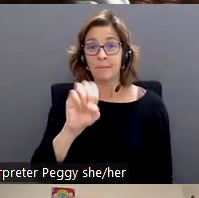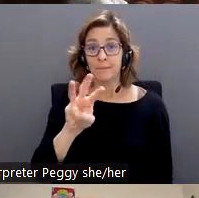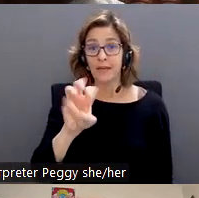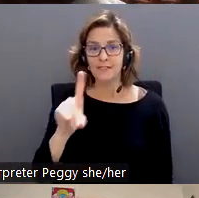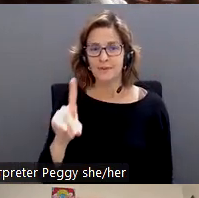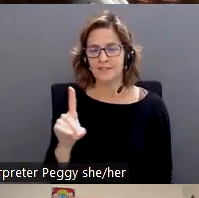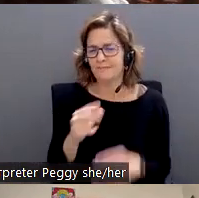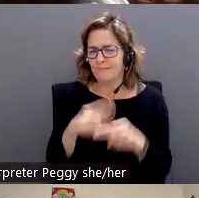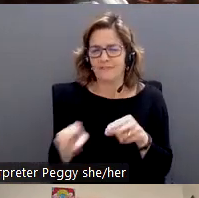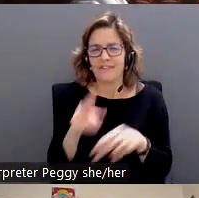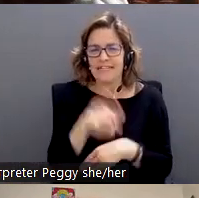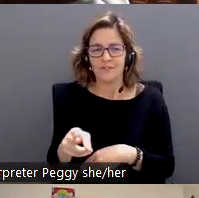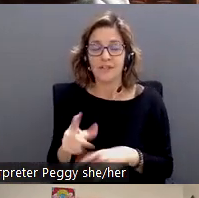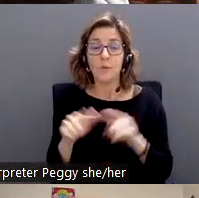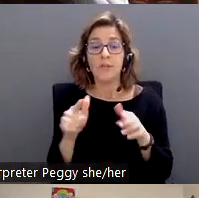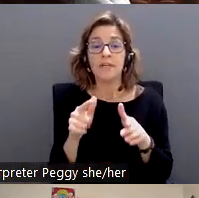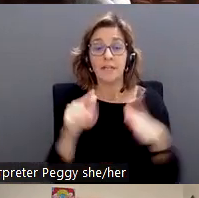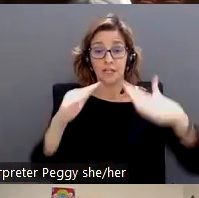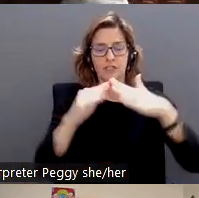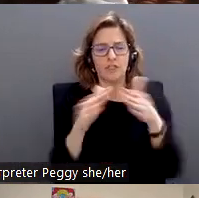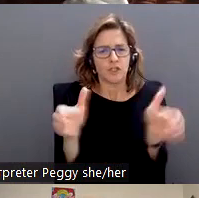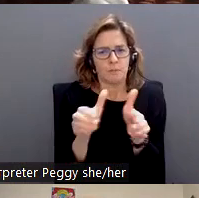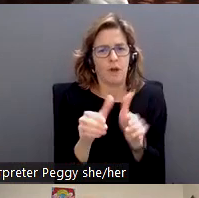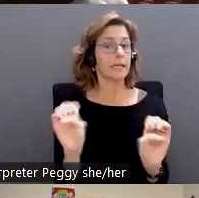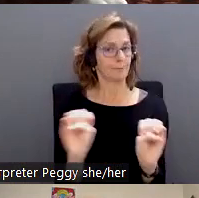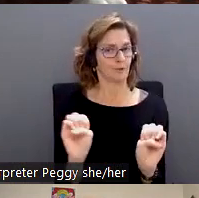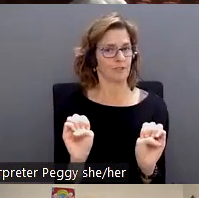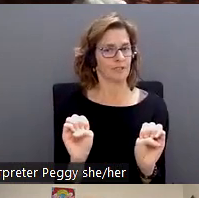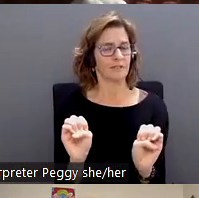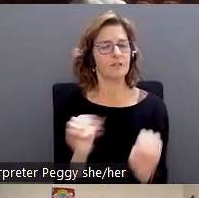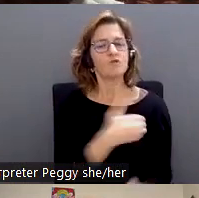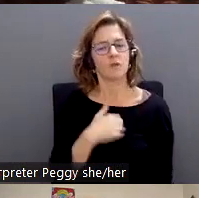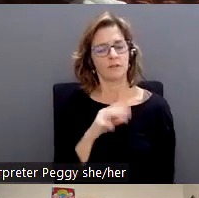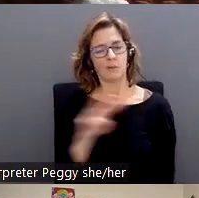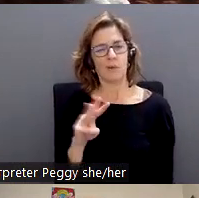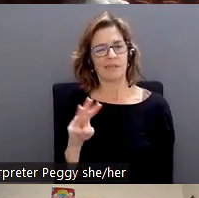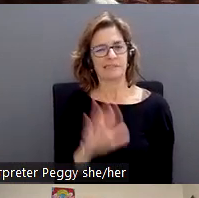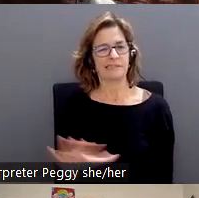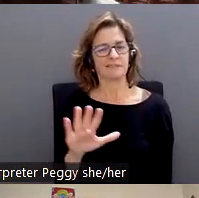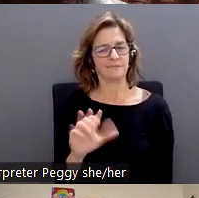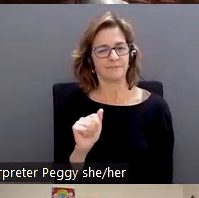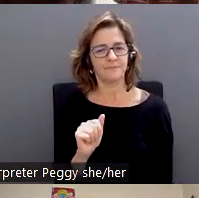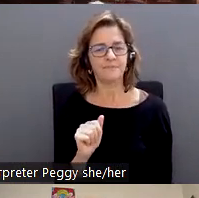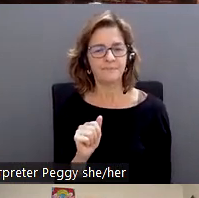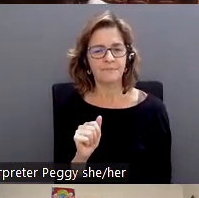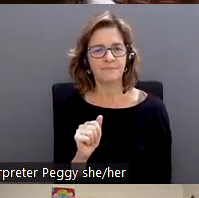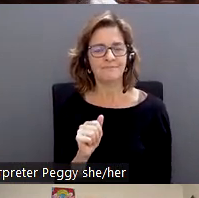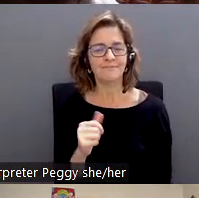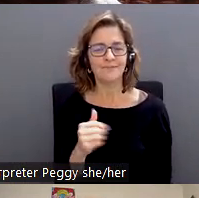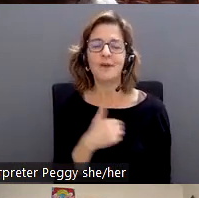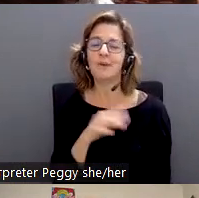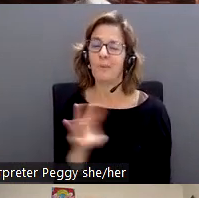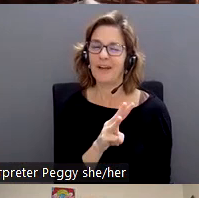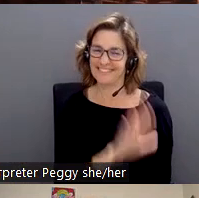a small emergency shelter located in Toronto's West End. It was, to give a bit